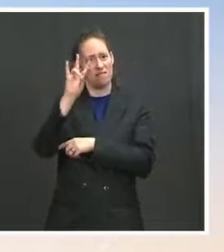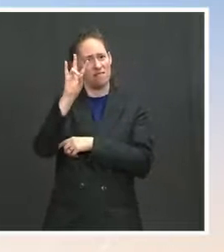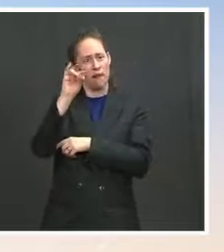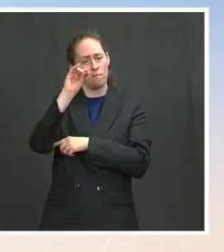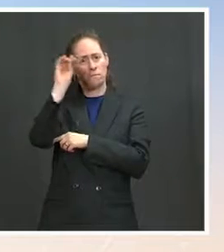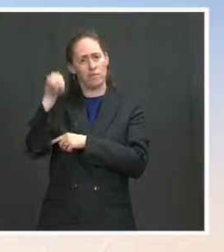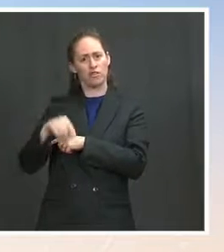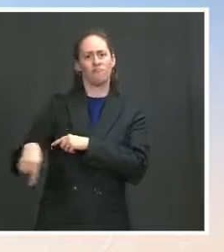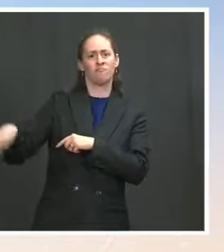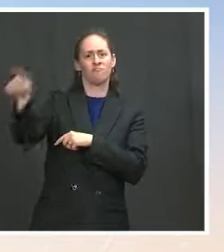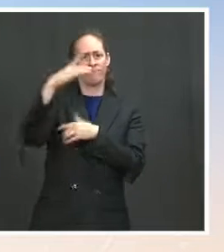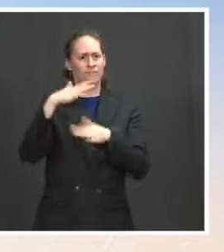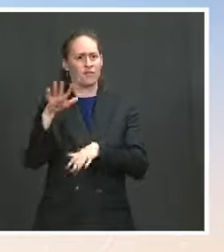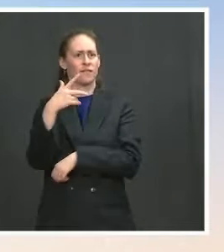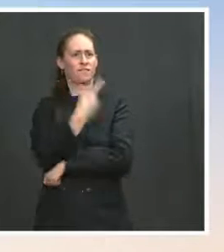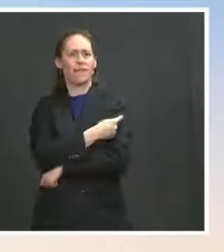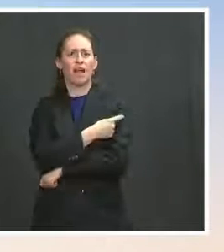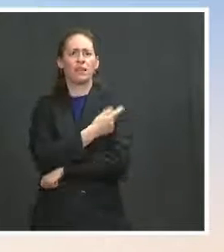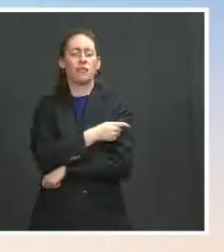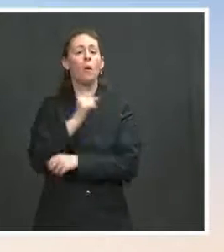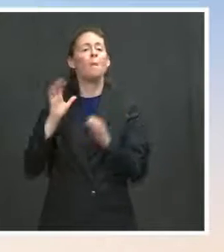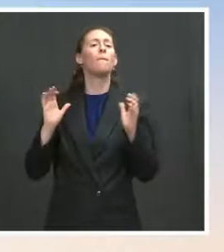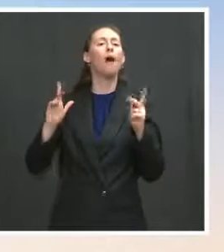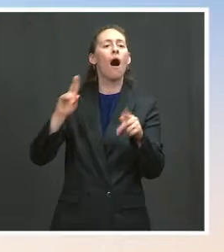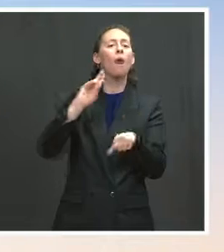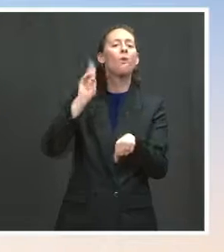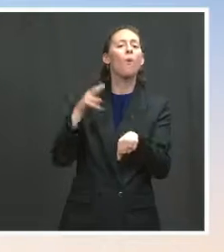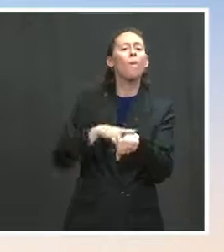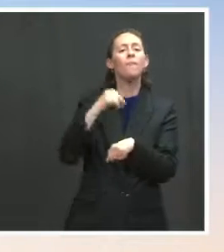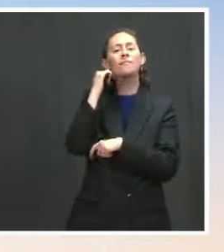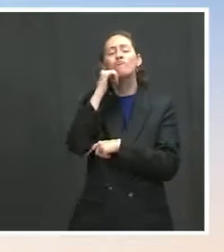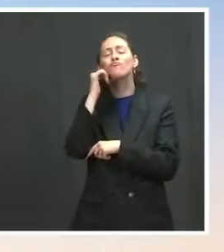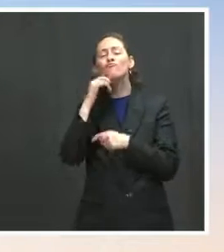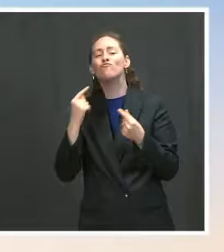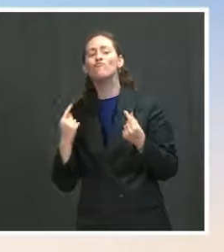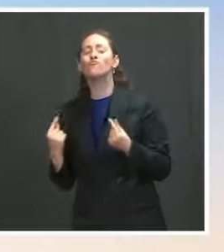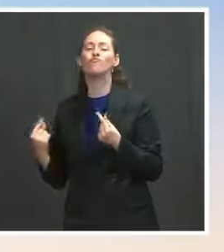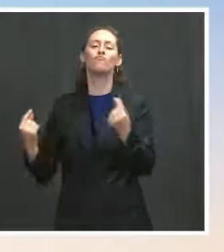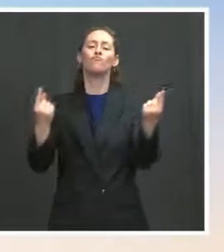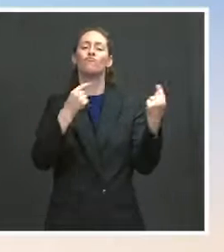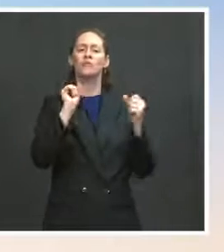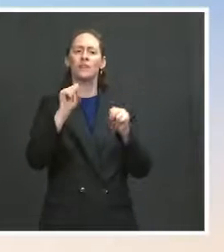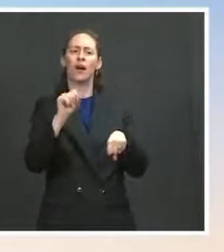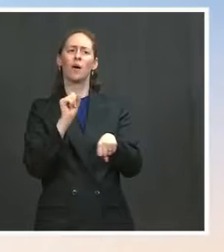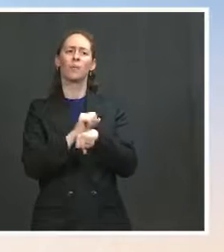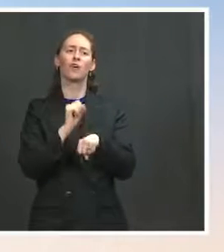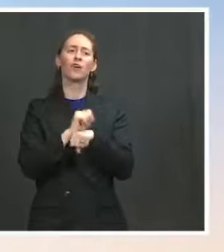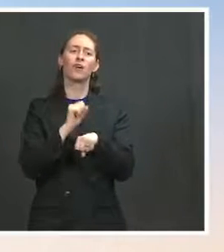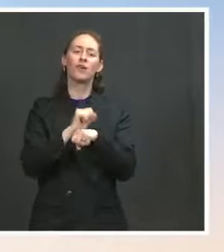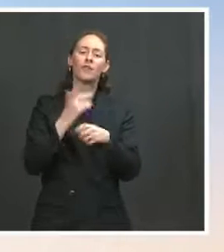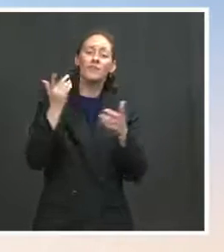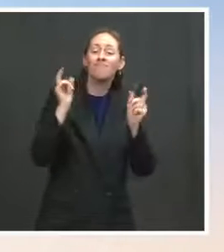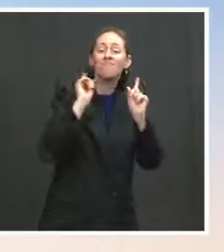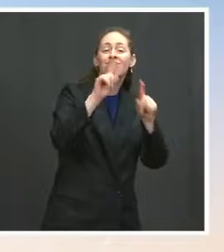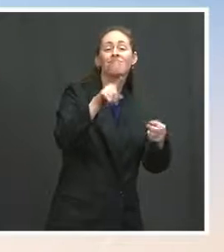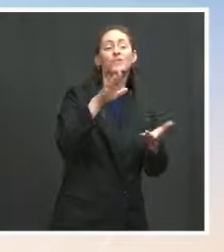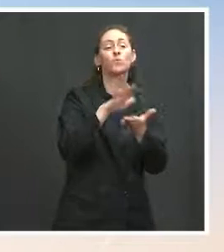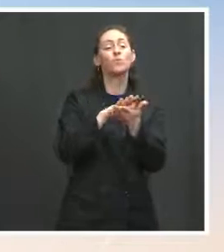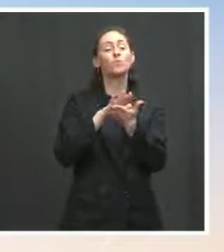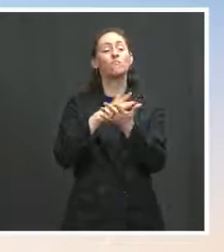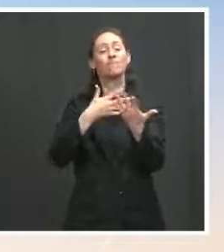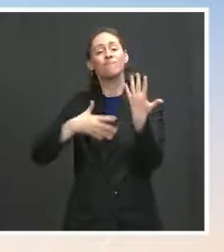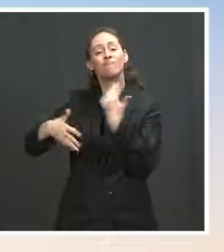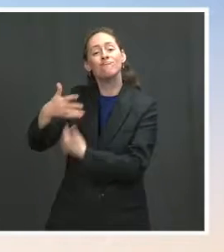they can return to their normal lives, which means returning to their jobs, kids returning to school, seeing friends, going to concerts, returning to